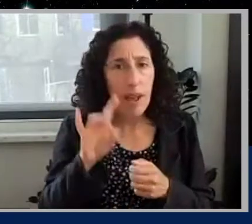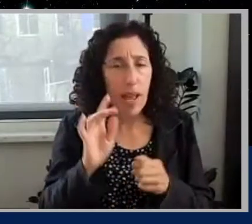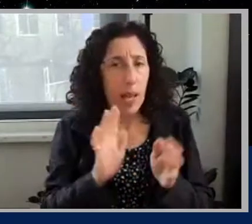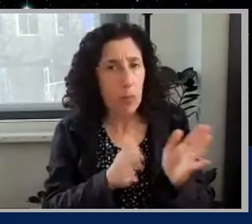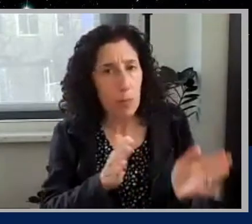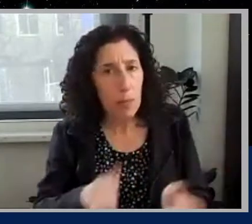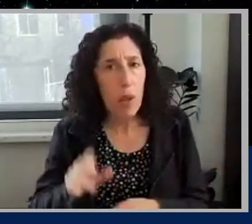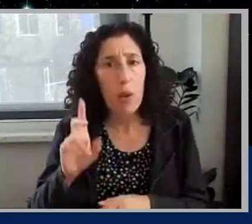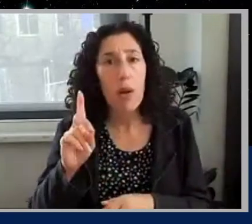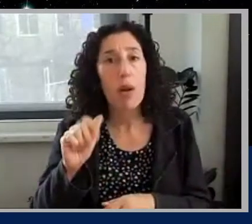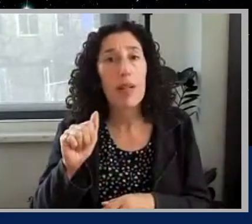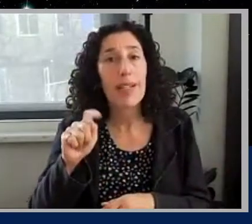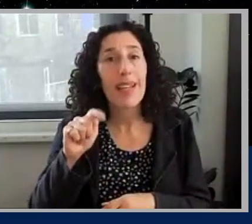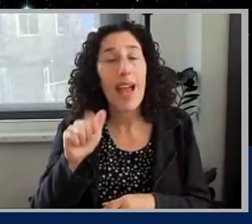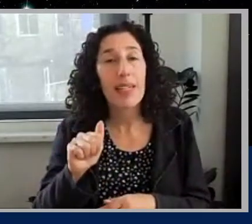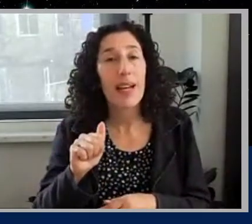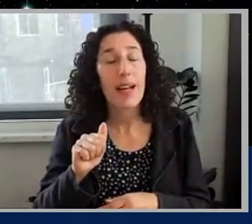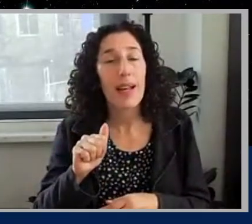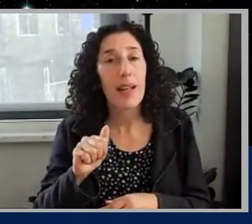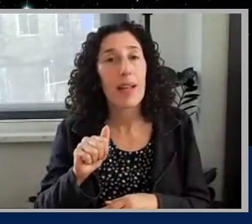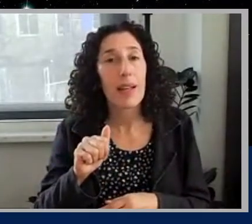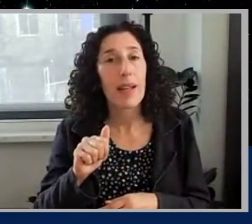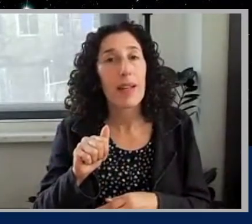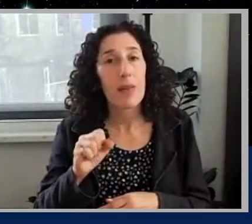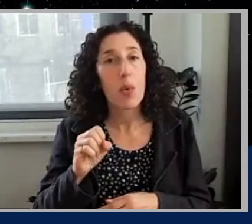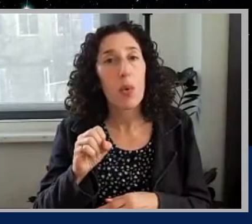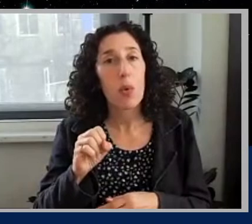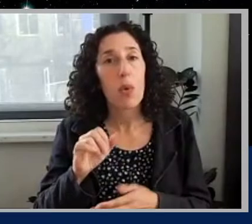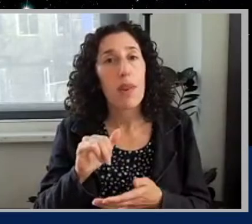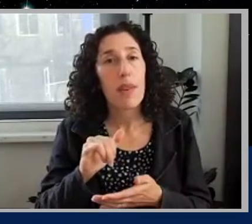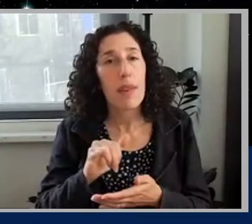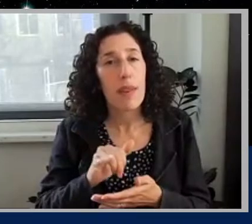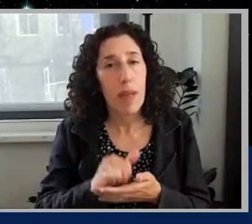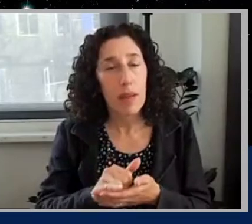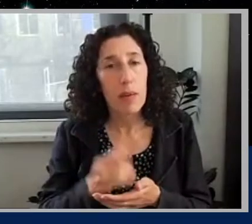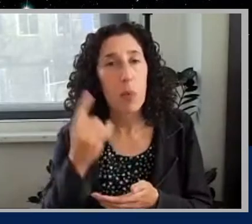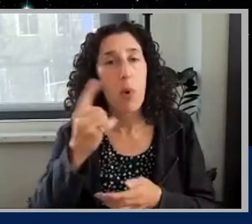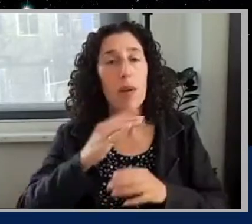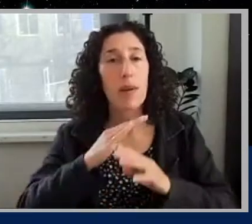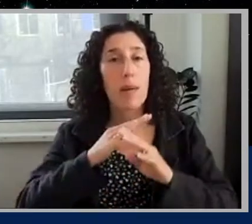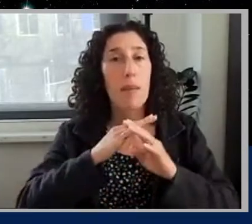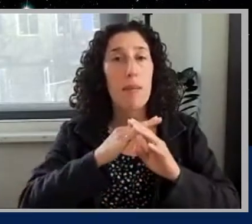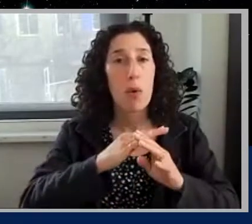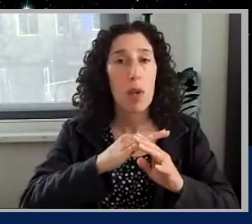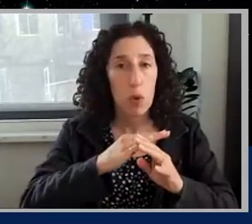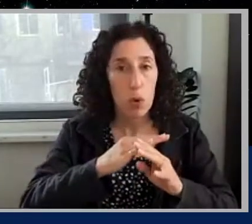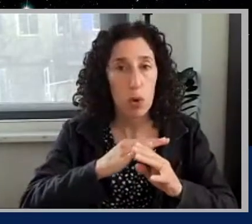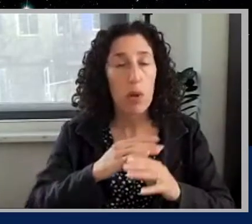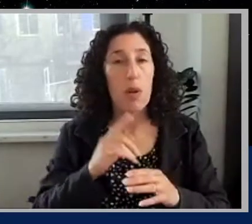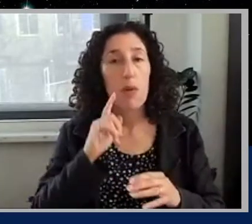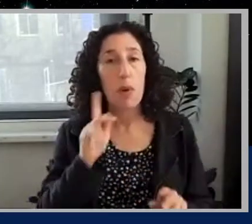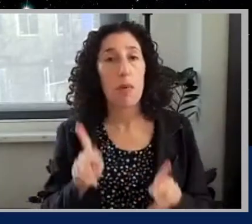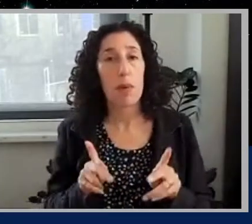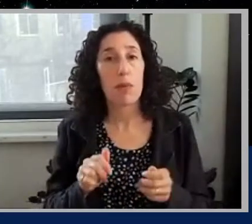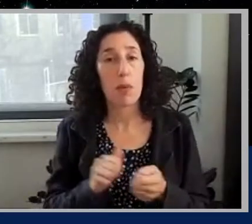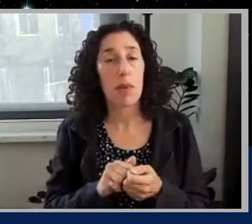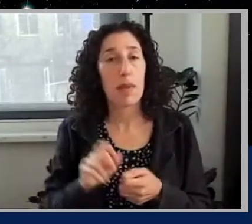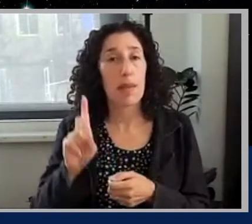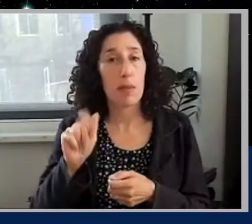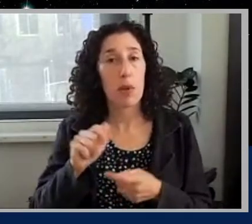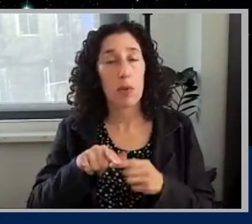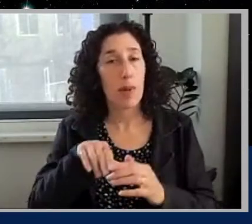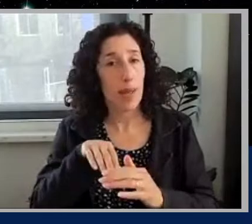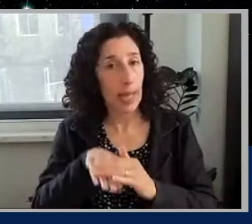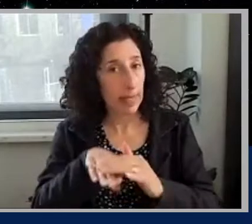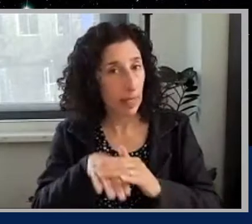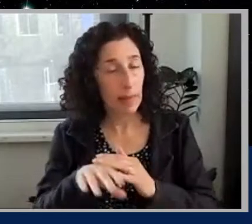big barrier to access. We need independent ability to access this stuff. Yeah, I'm glad you brought that up, because